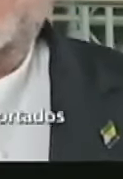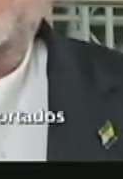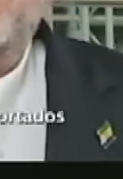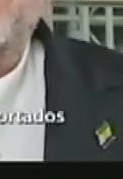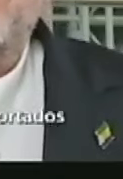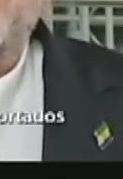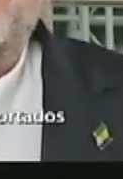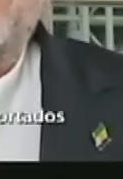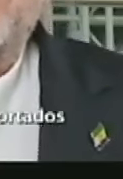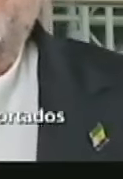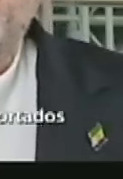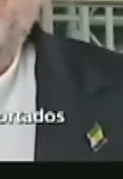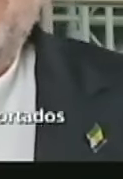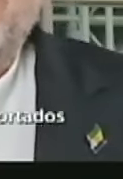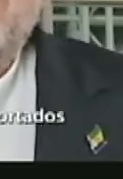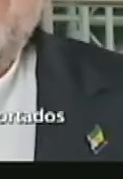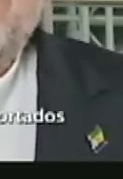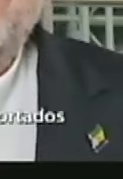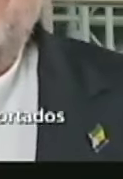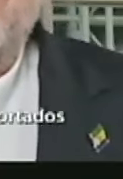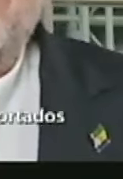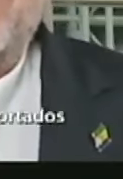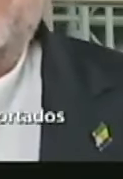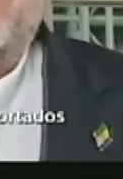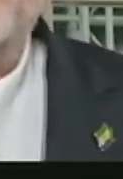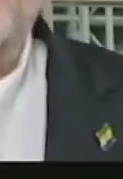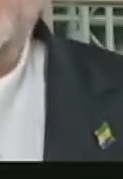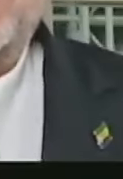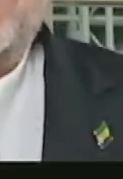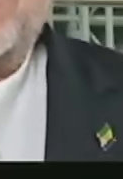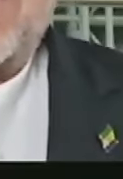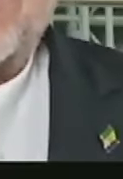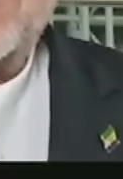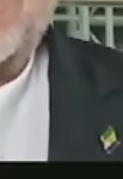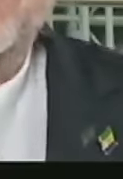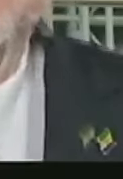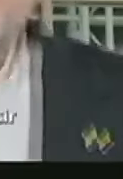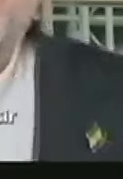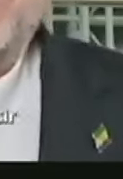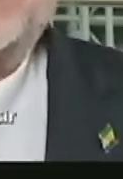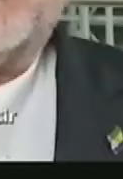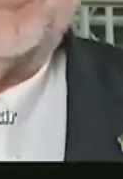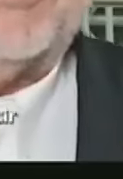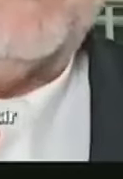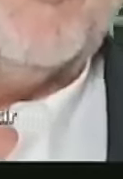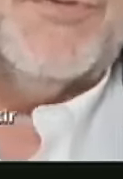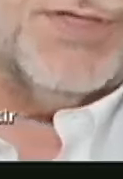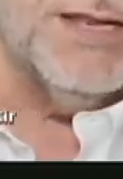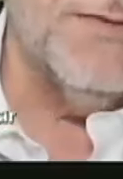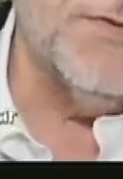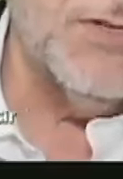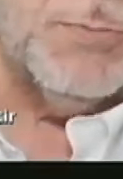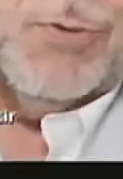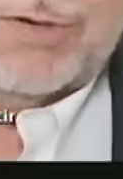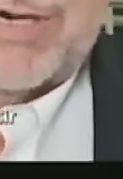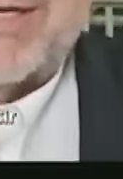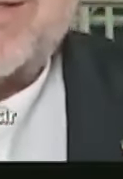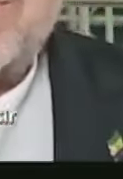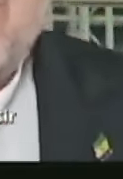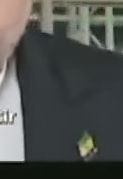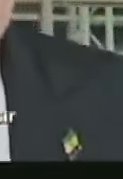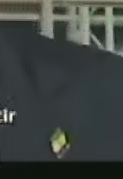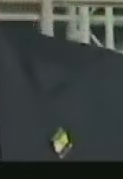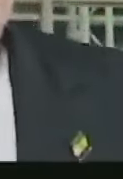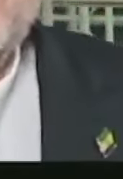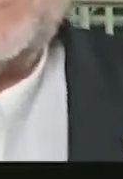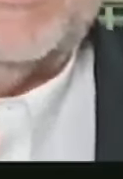a significant number of them deported to Central America, where their descendants live. That important truth that I've just spoken there